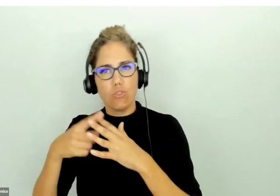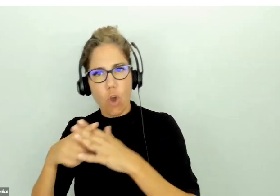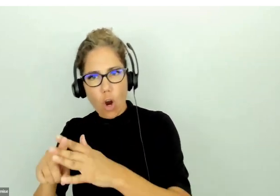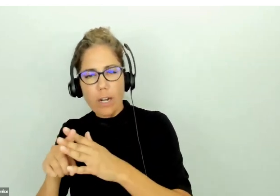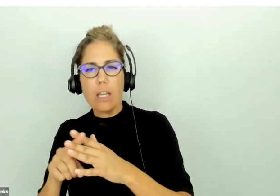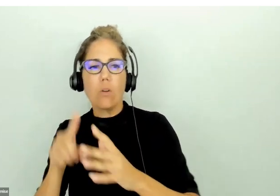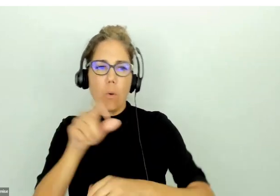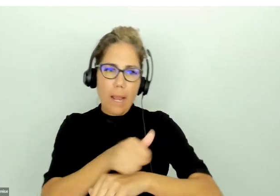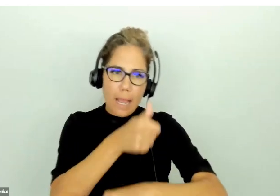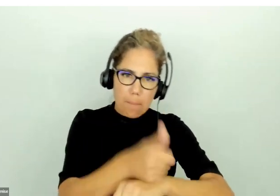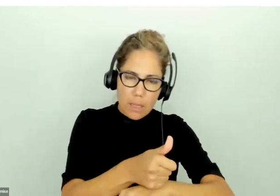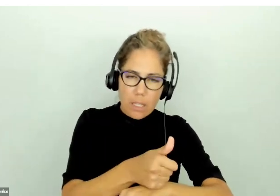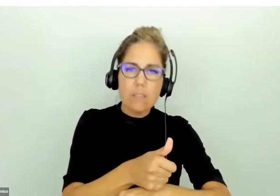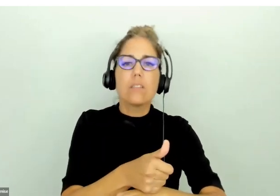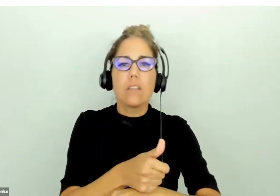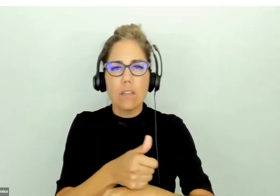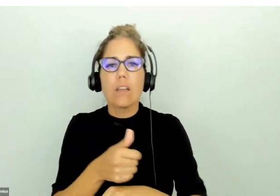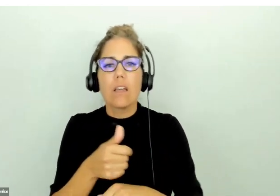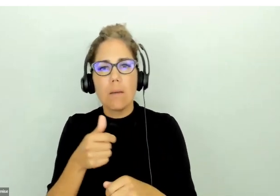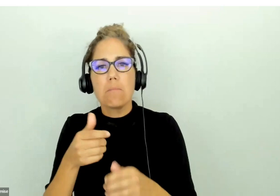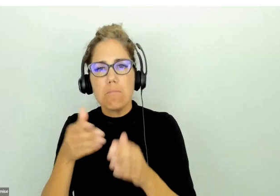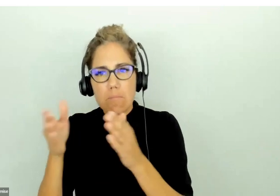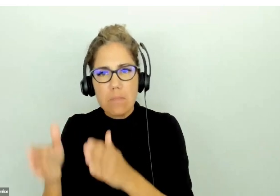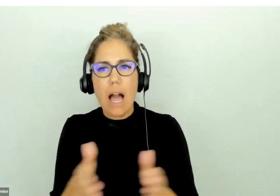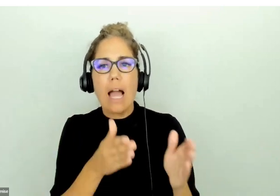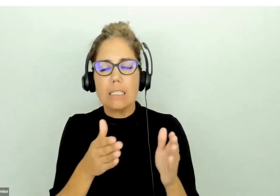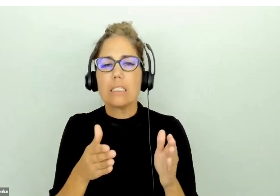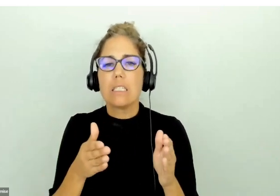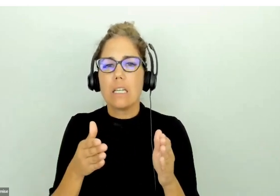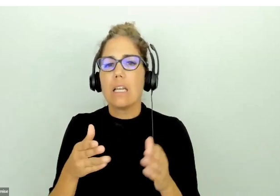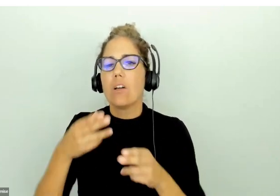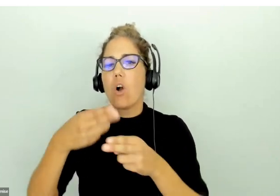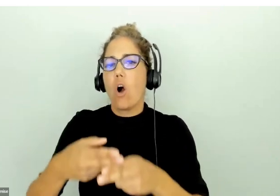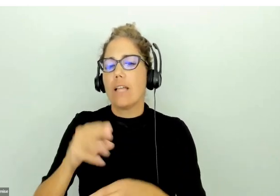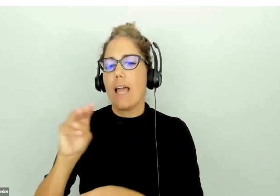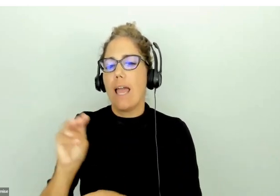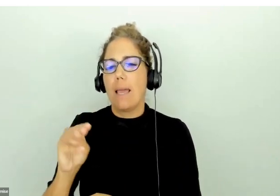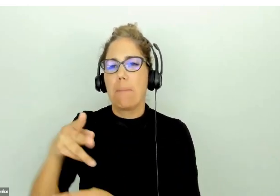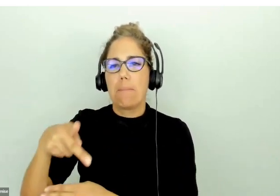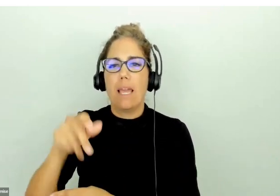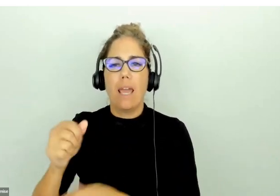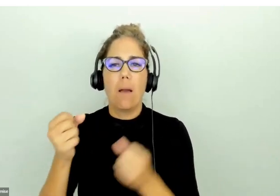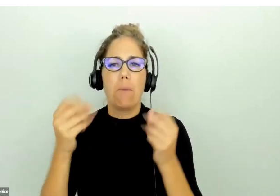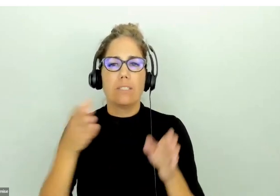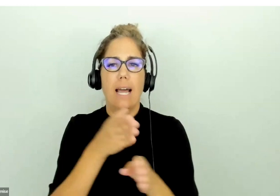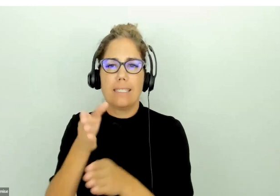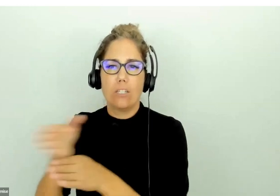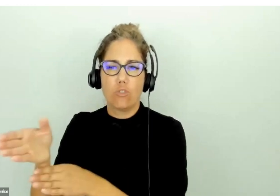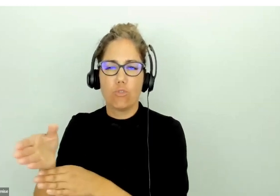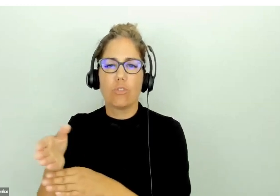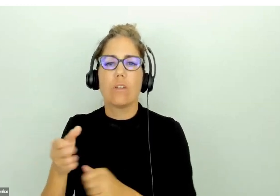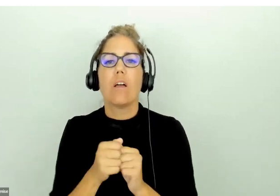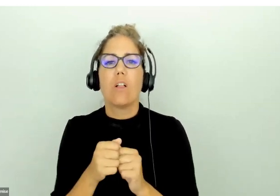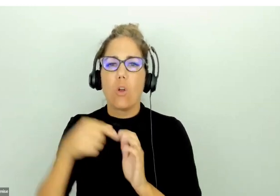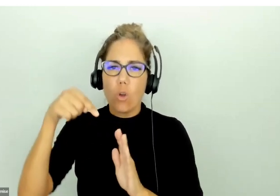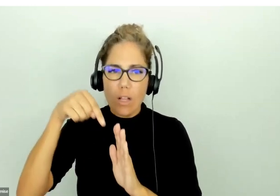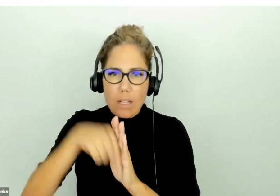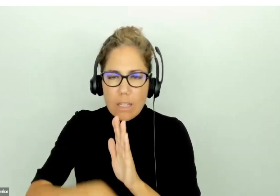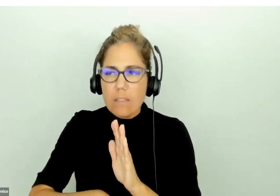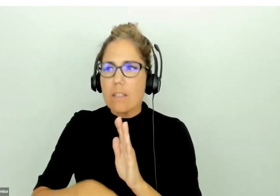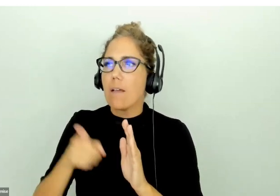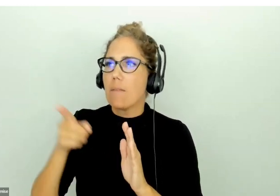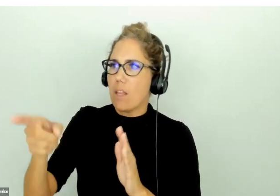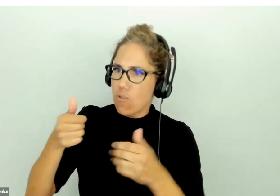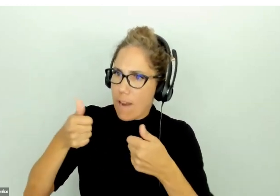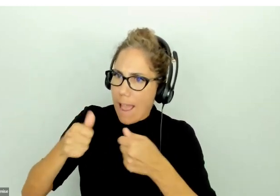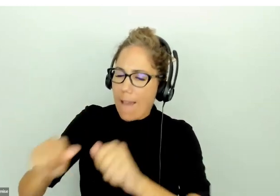implementing multi-sector plans on aging, or what we refer to as MPAs. And their in-depth and comprehensive efforts have laid